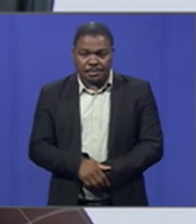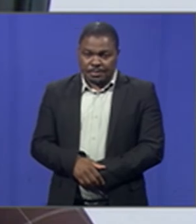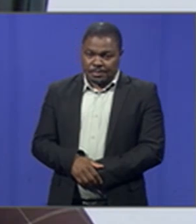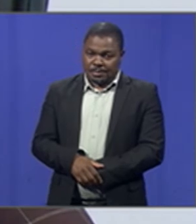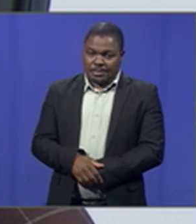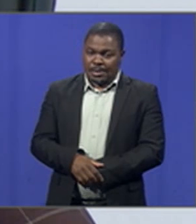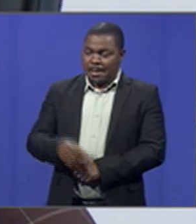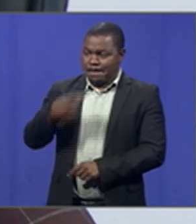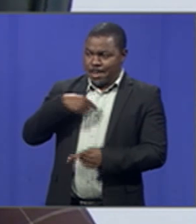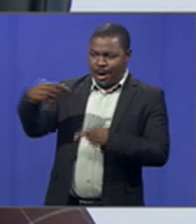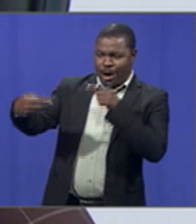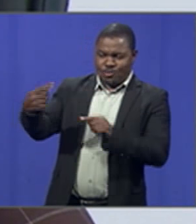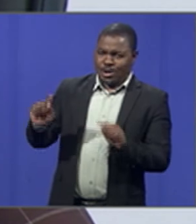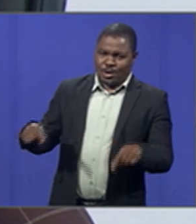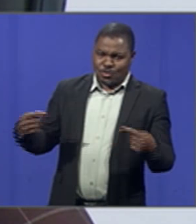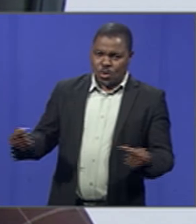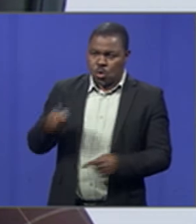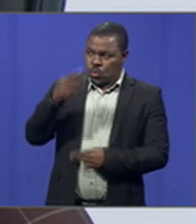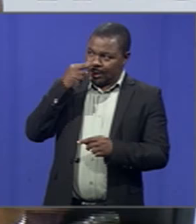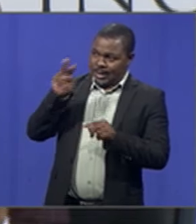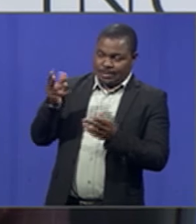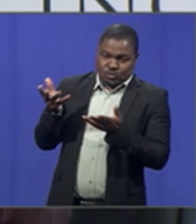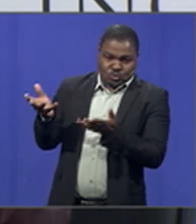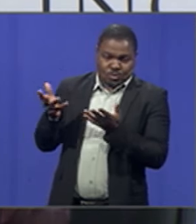I cannot argue with you on that. Okay. That's how you see it.